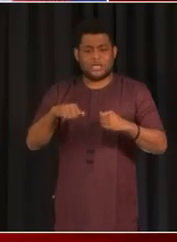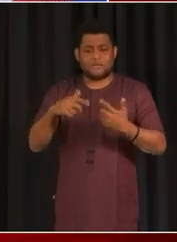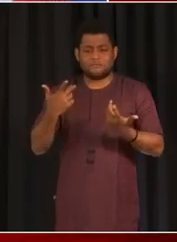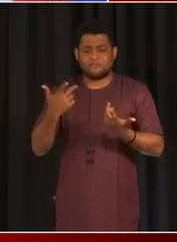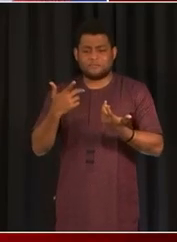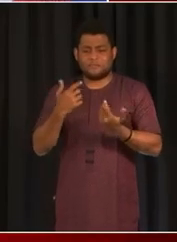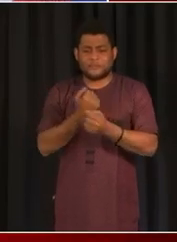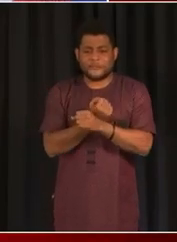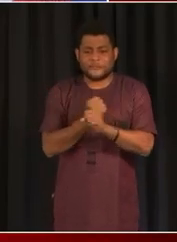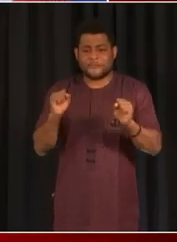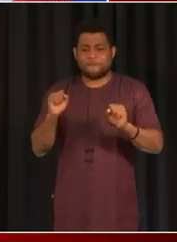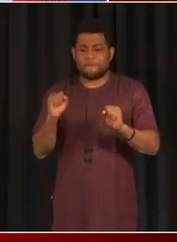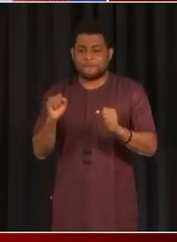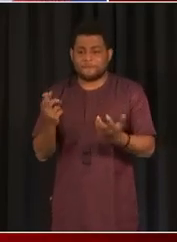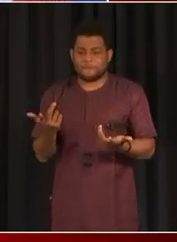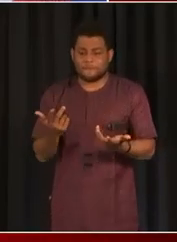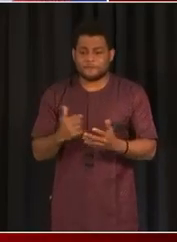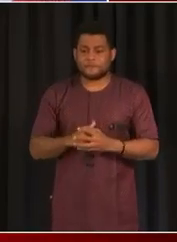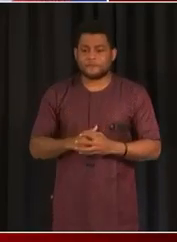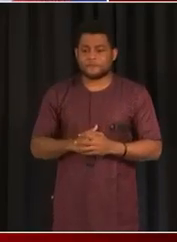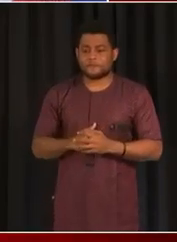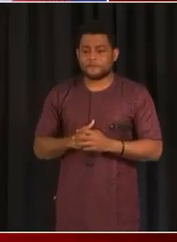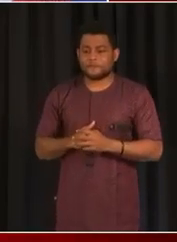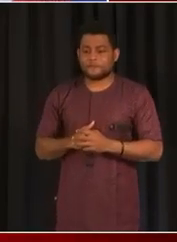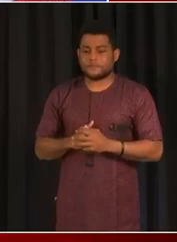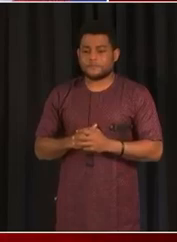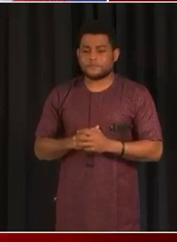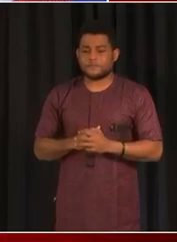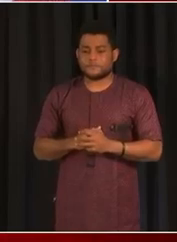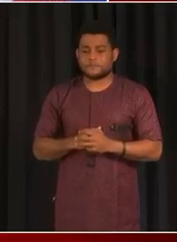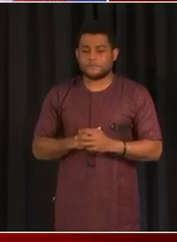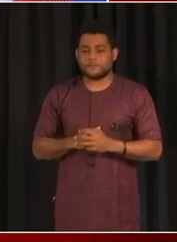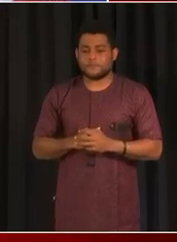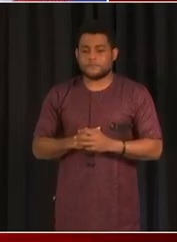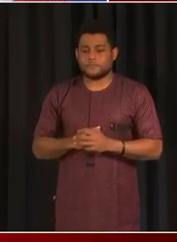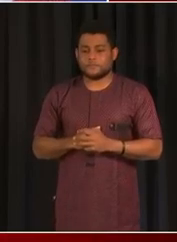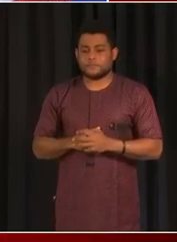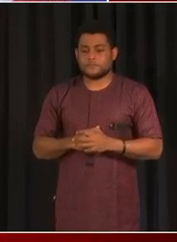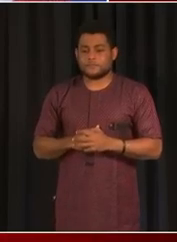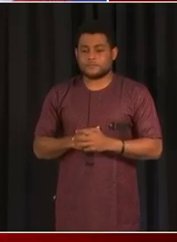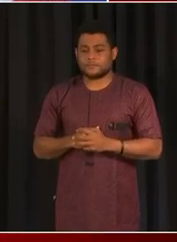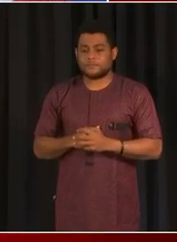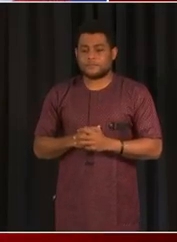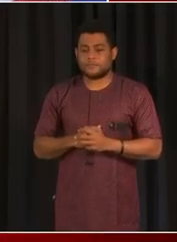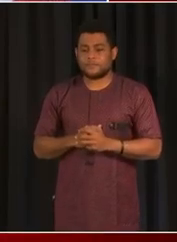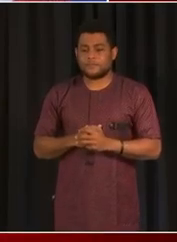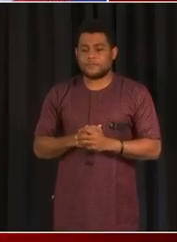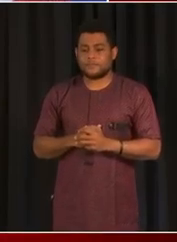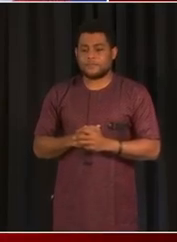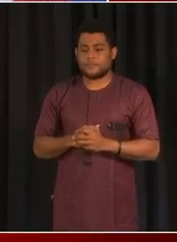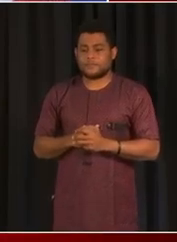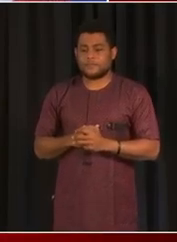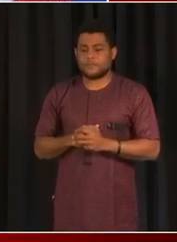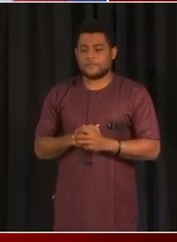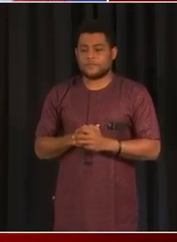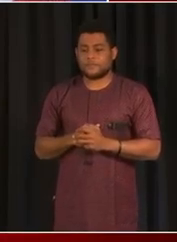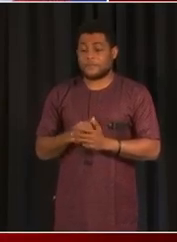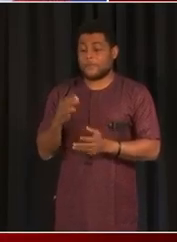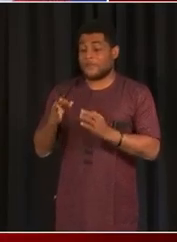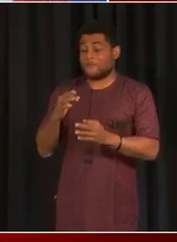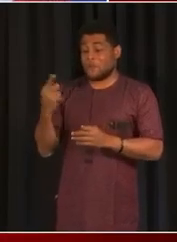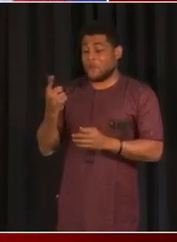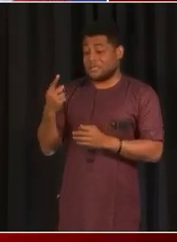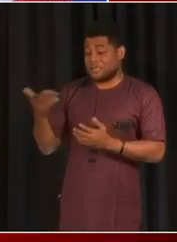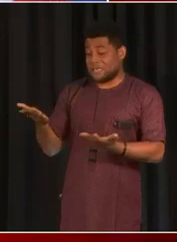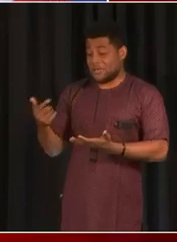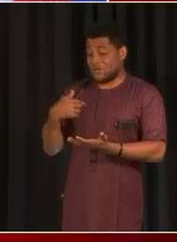think we would be really missing an important opportunity if all that we're talking about is DC government sending